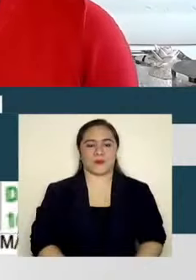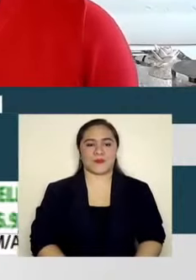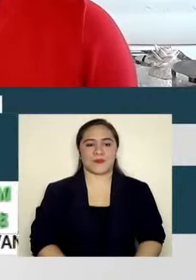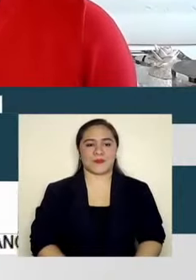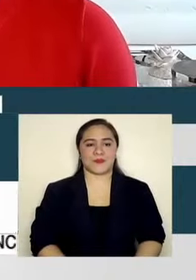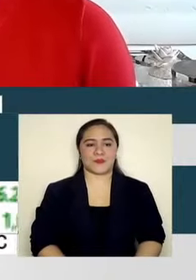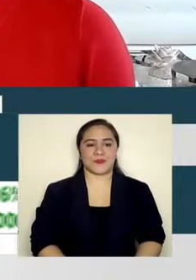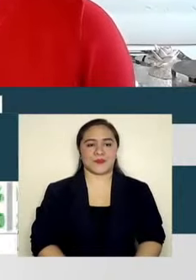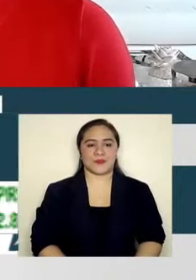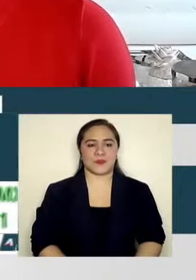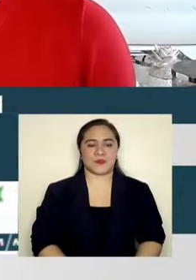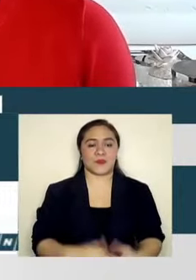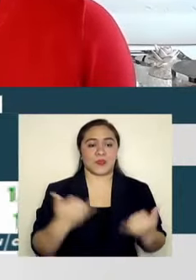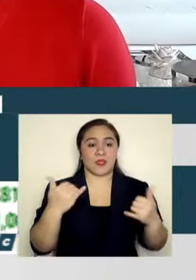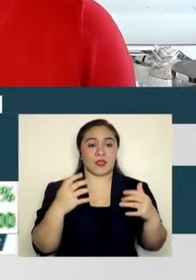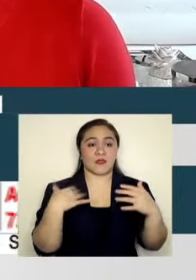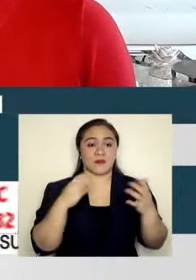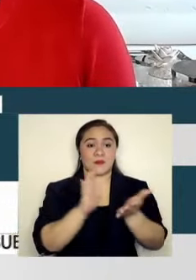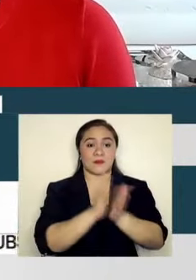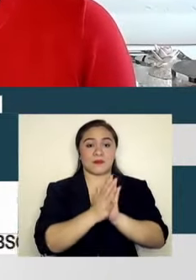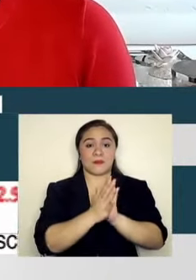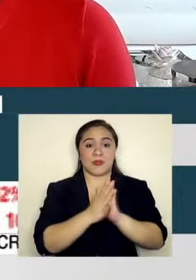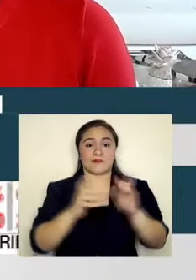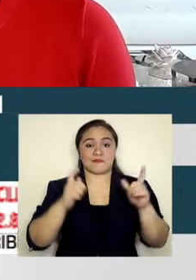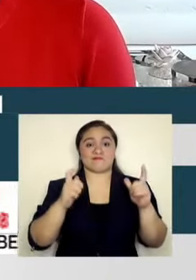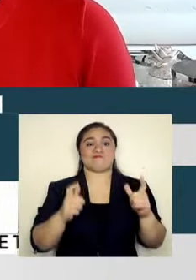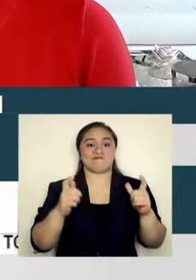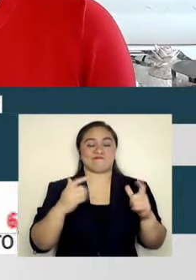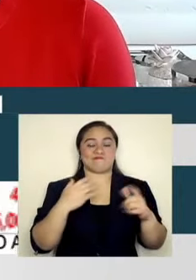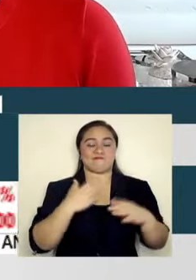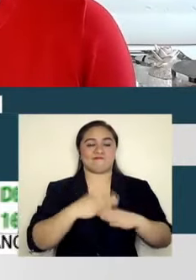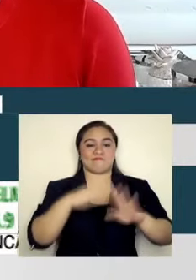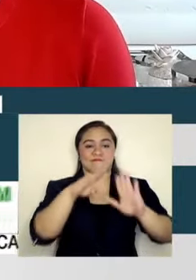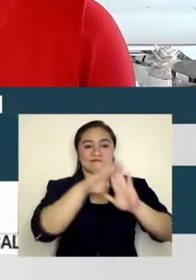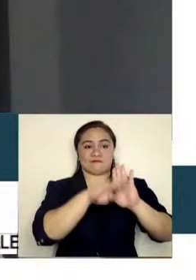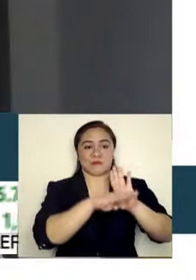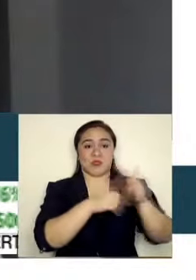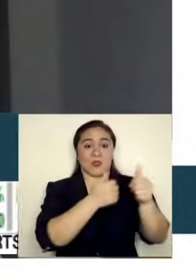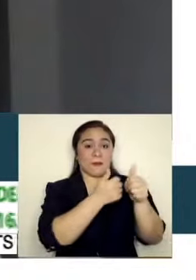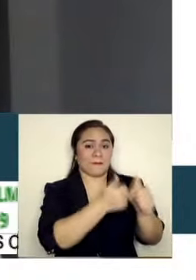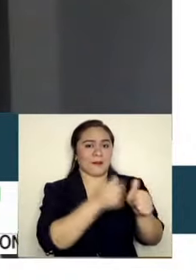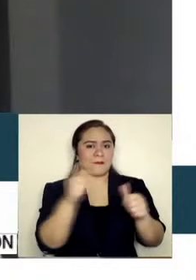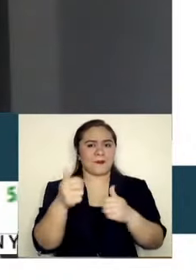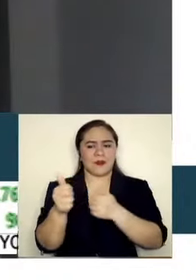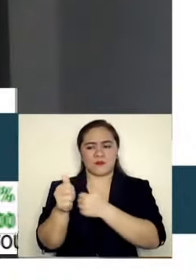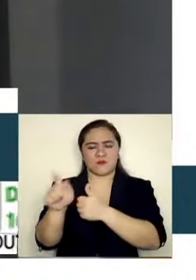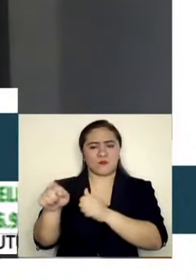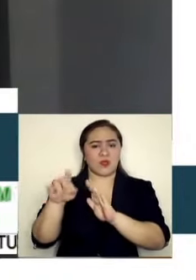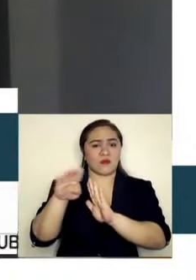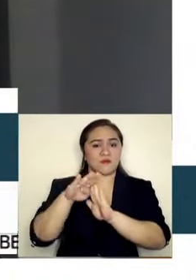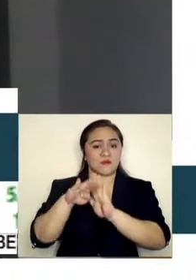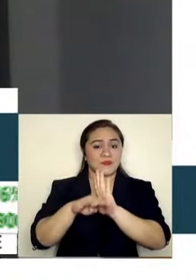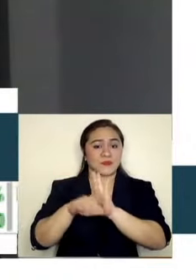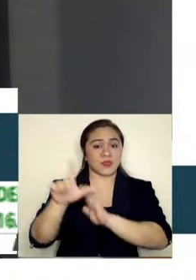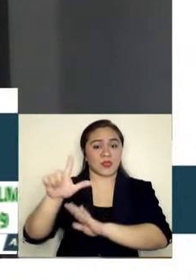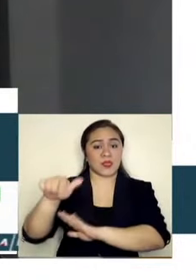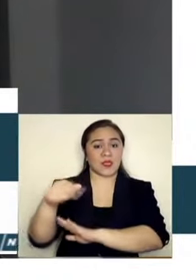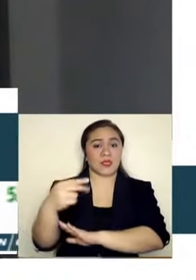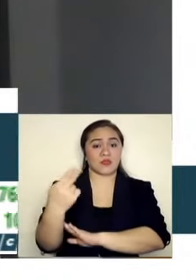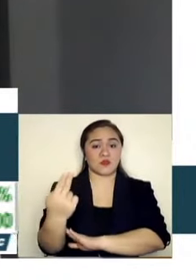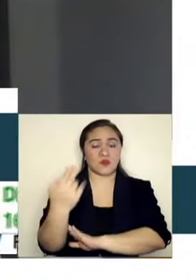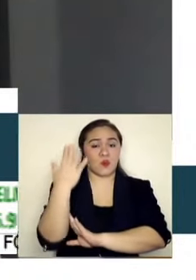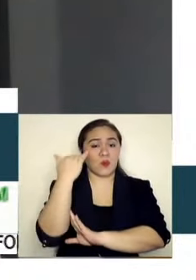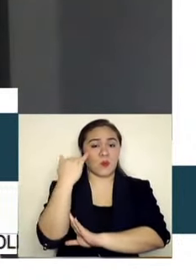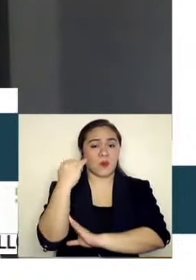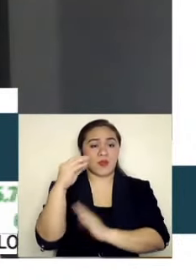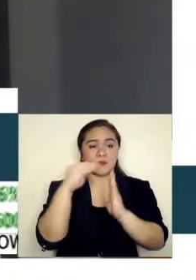The stringent measures would be, first, we have started coordinating with our local governments. We have emphasized that they need to implement the